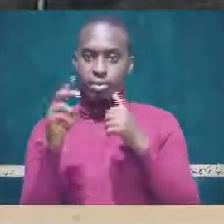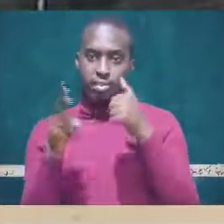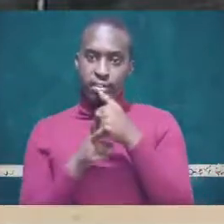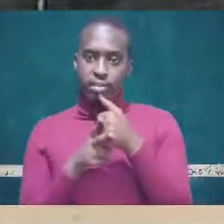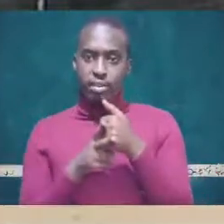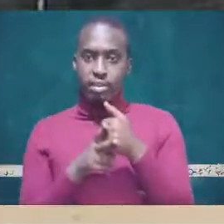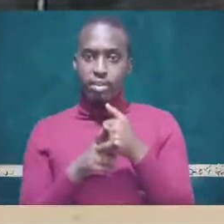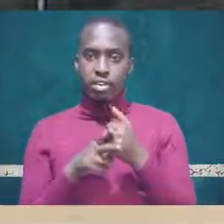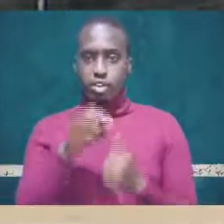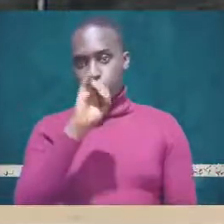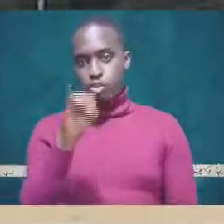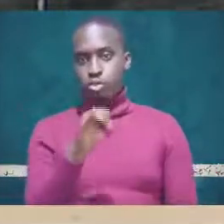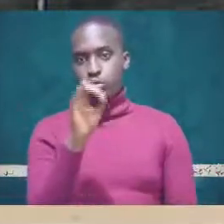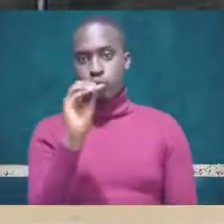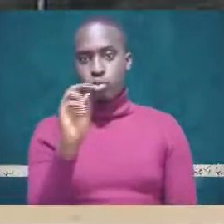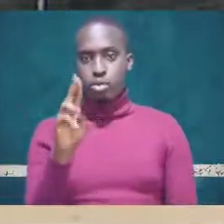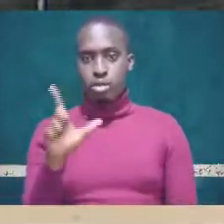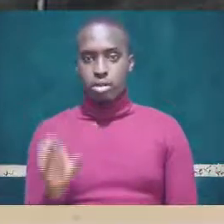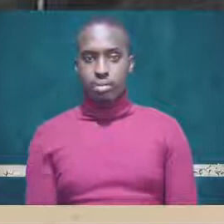so it means W is